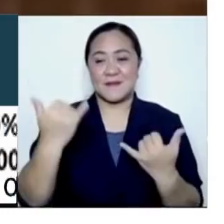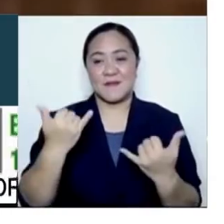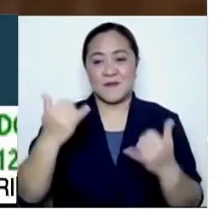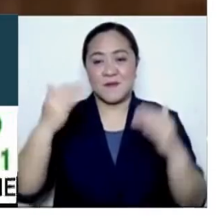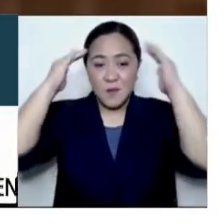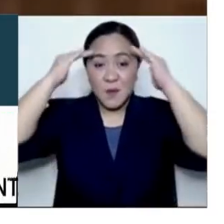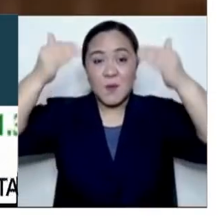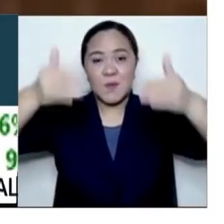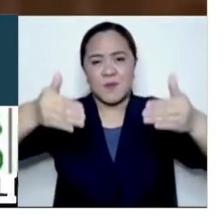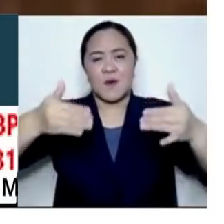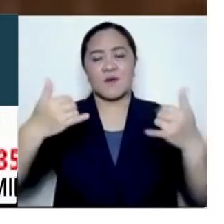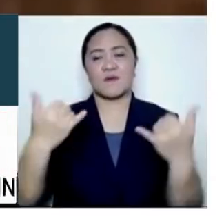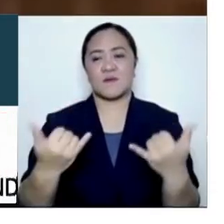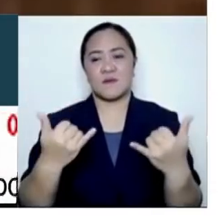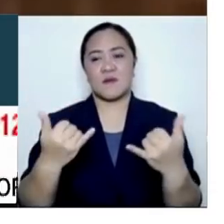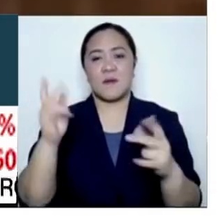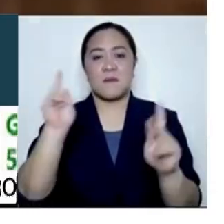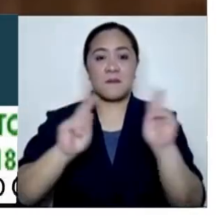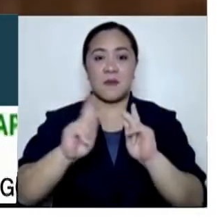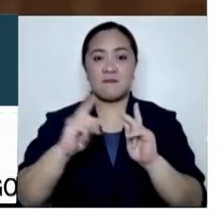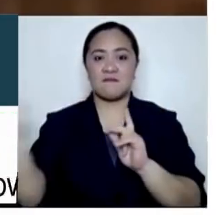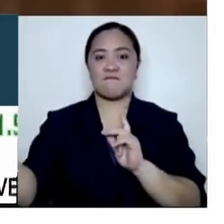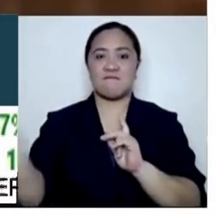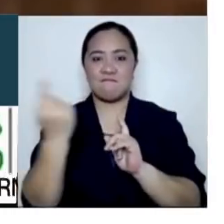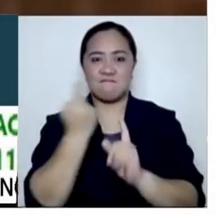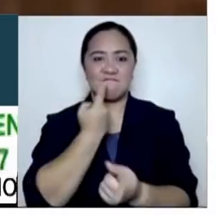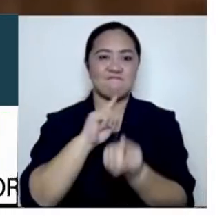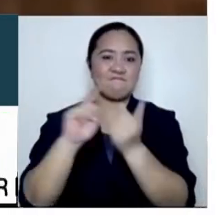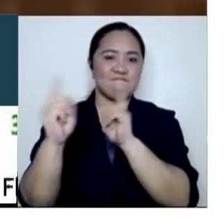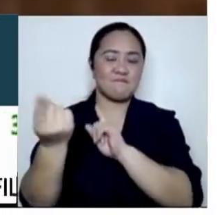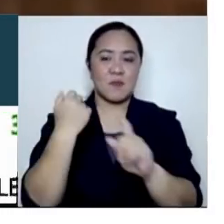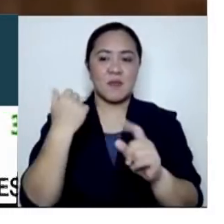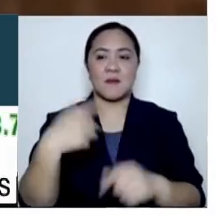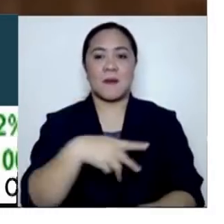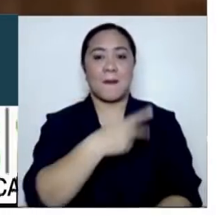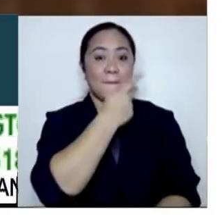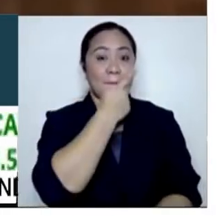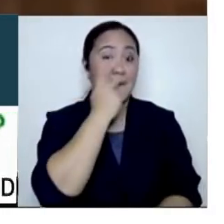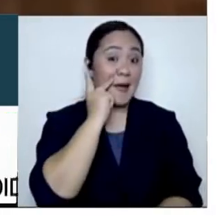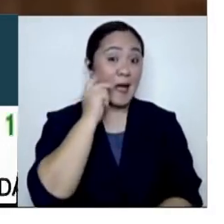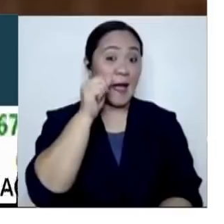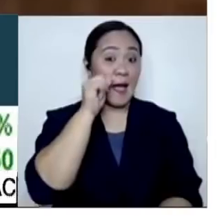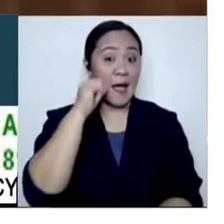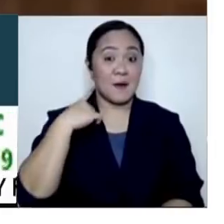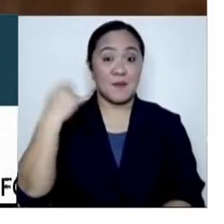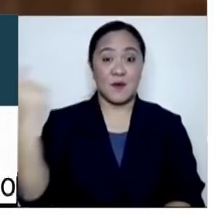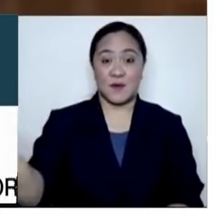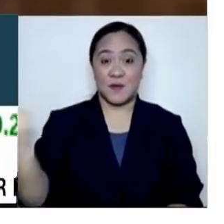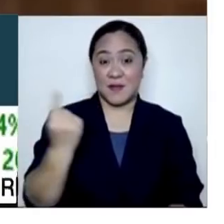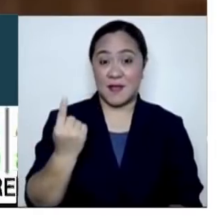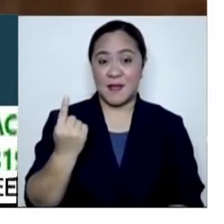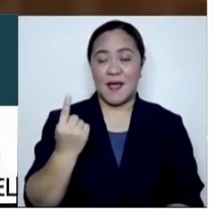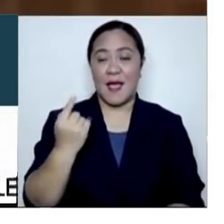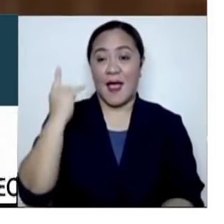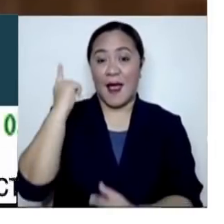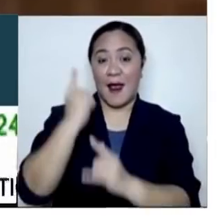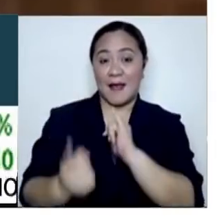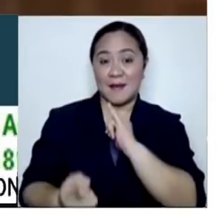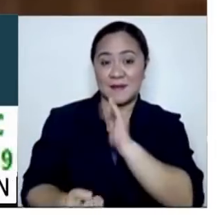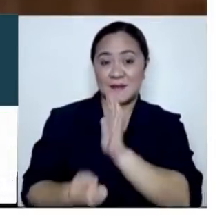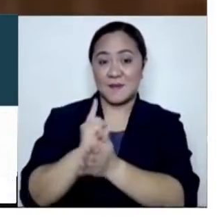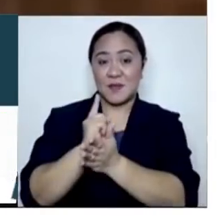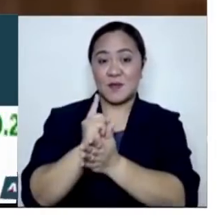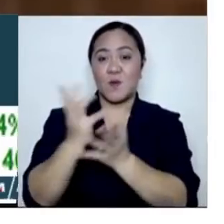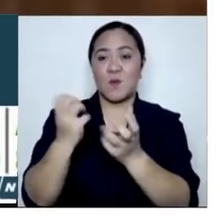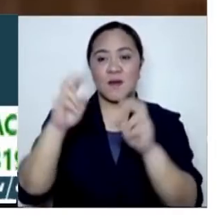this. People come here. Somebody from Mr. Pacquiao came here yesterday, a good friend of mine. Up to the last minute, he wanted me to be his vice president.